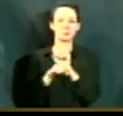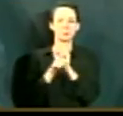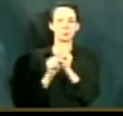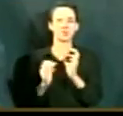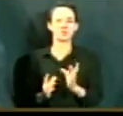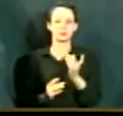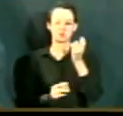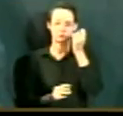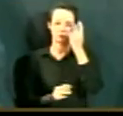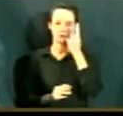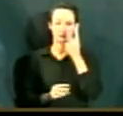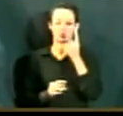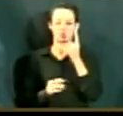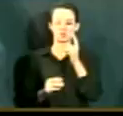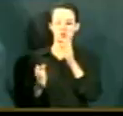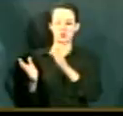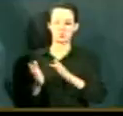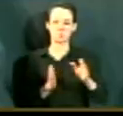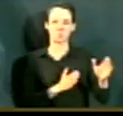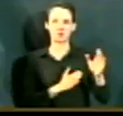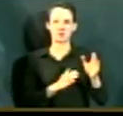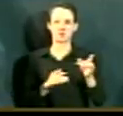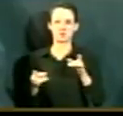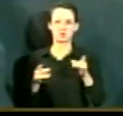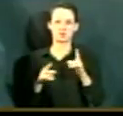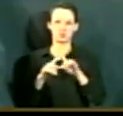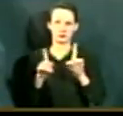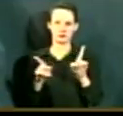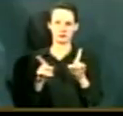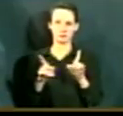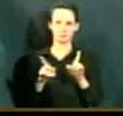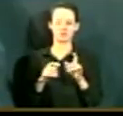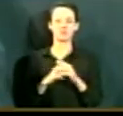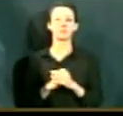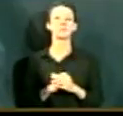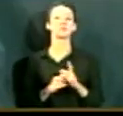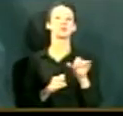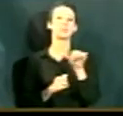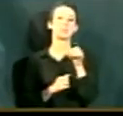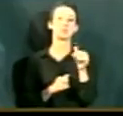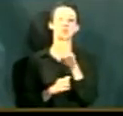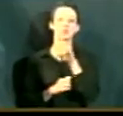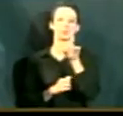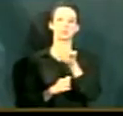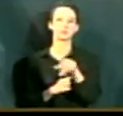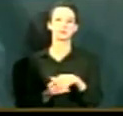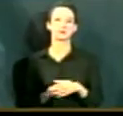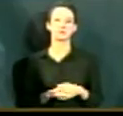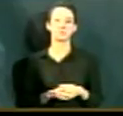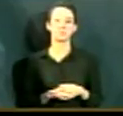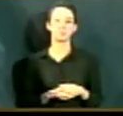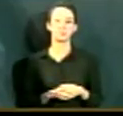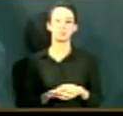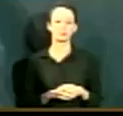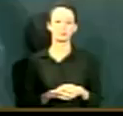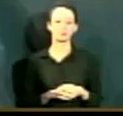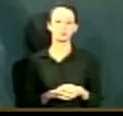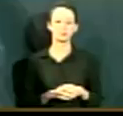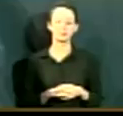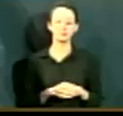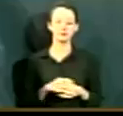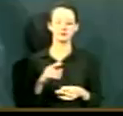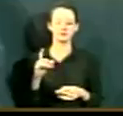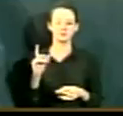between all of these plans that are offered. And another question, is there any difference